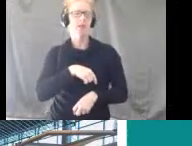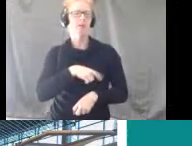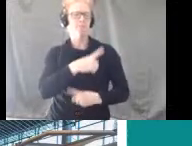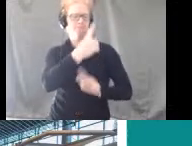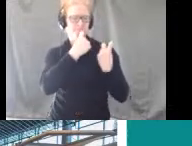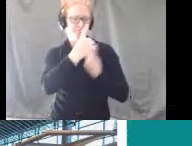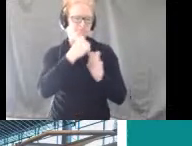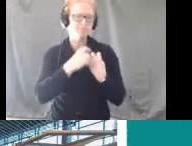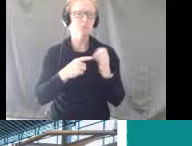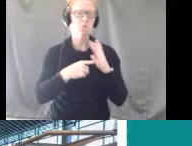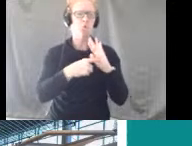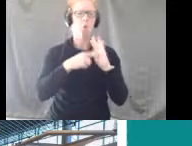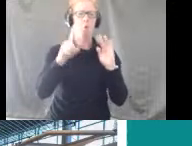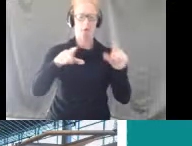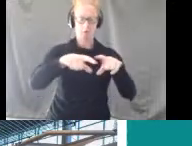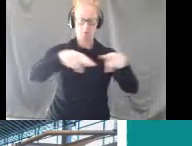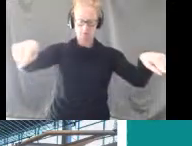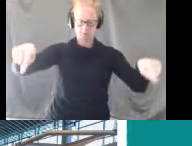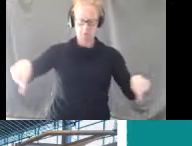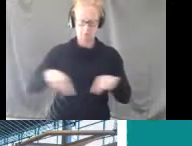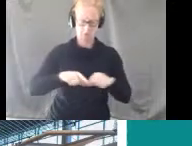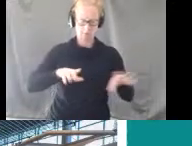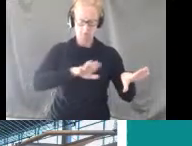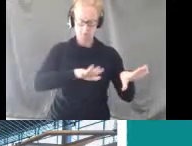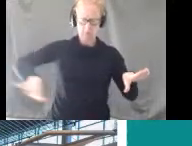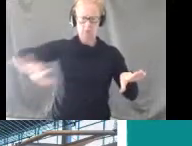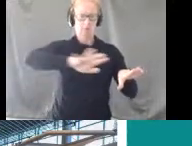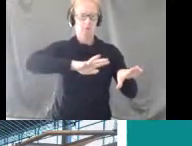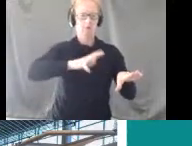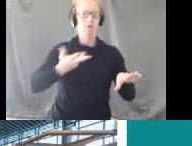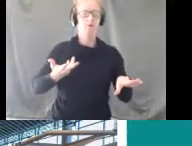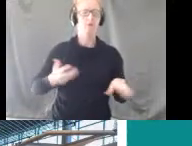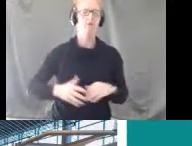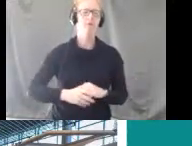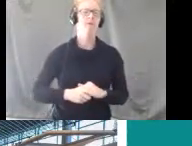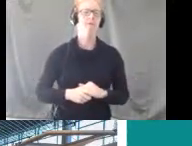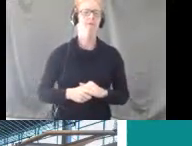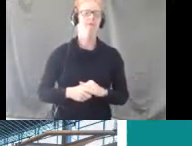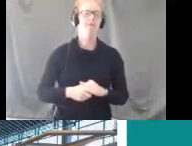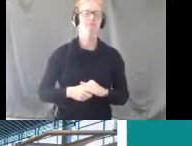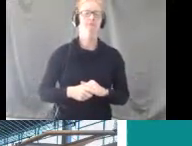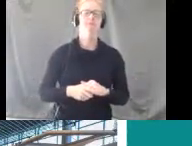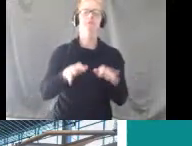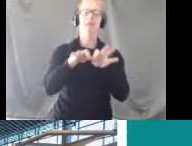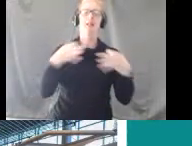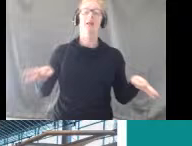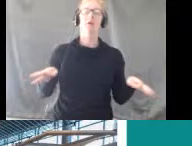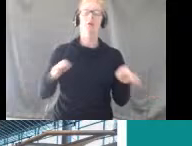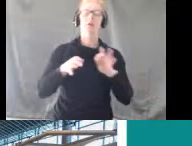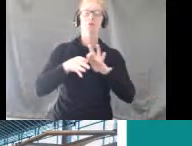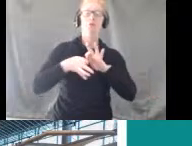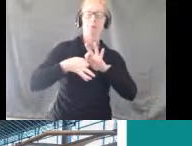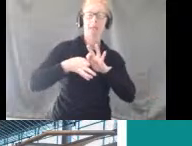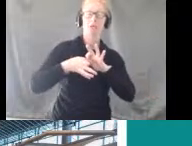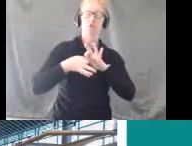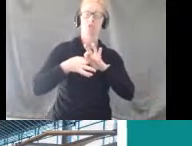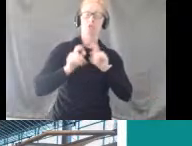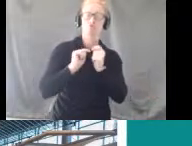showing people where their interests are within role plots. We also had language translation and interpretation